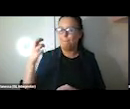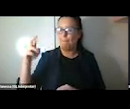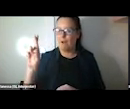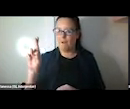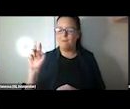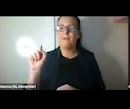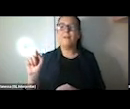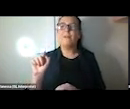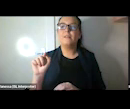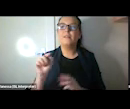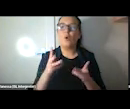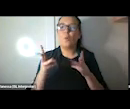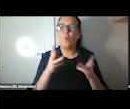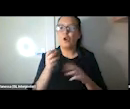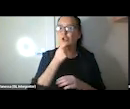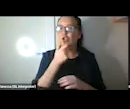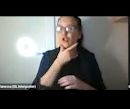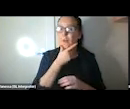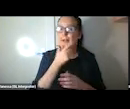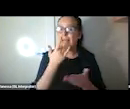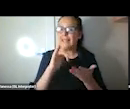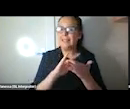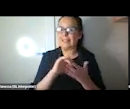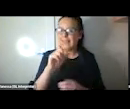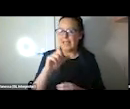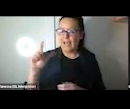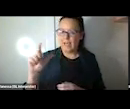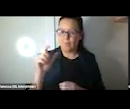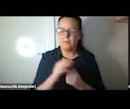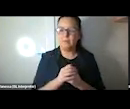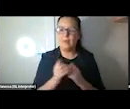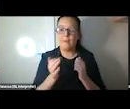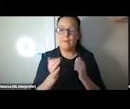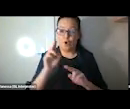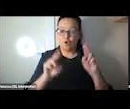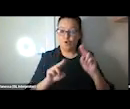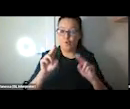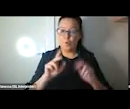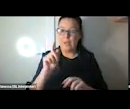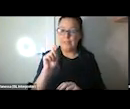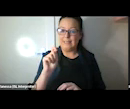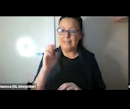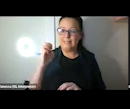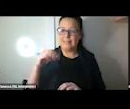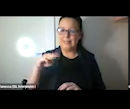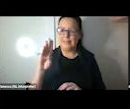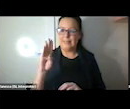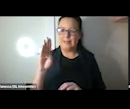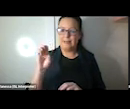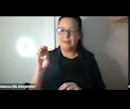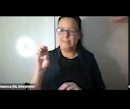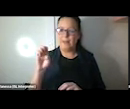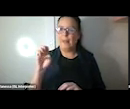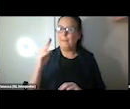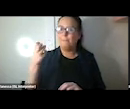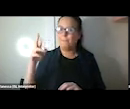on a new public realm improvement scheme for Temple Bar Square and the surrounding streets. Here we were able to